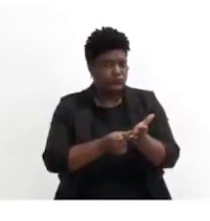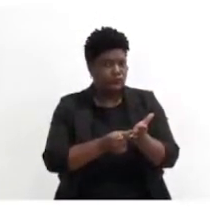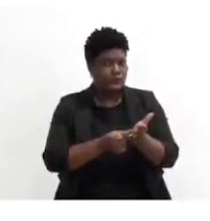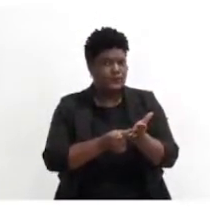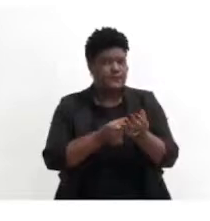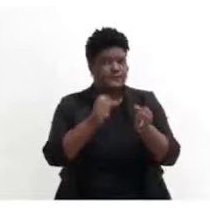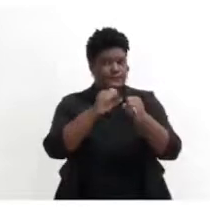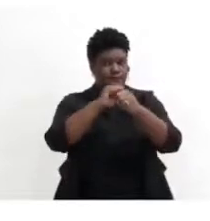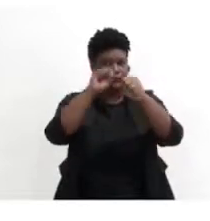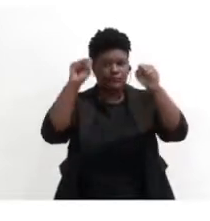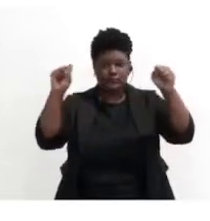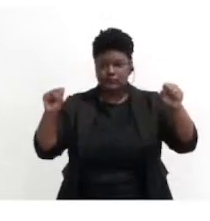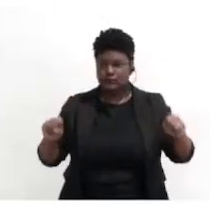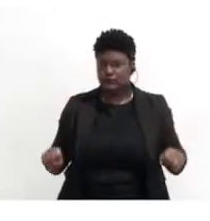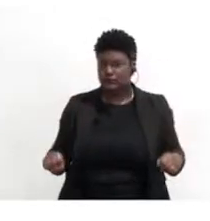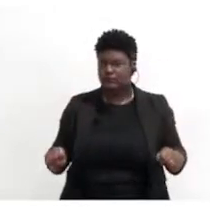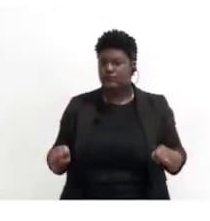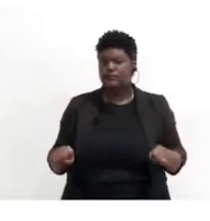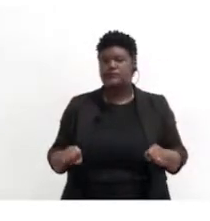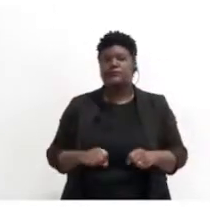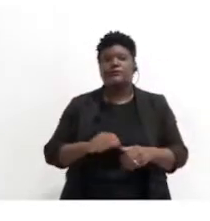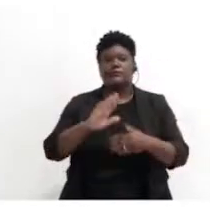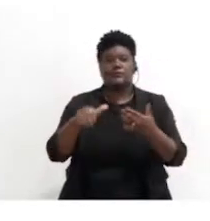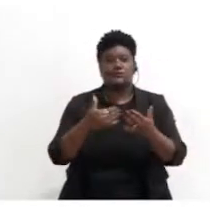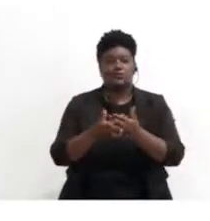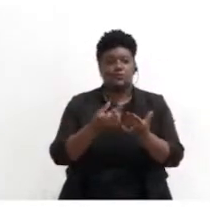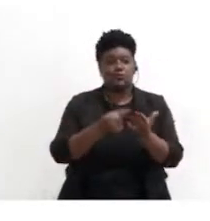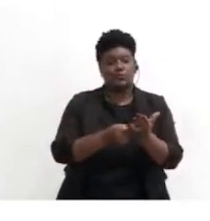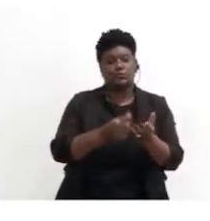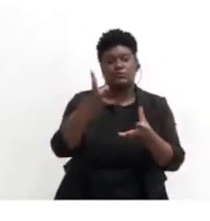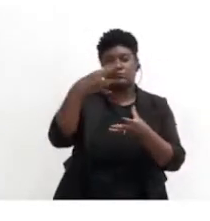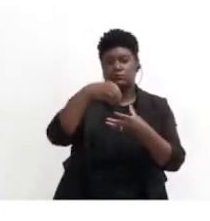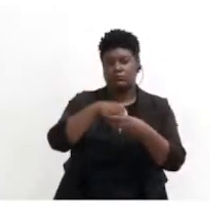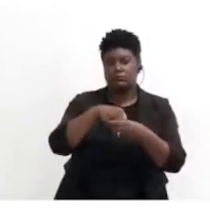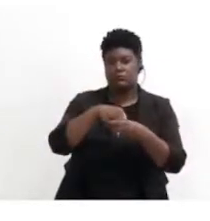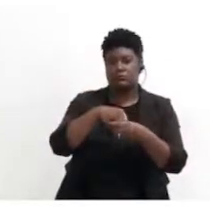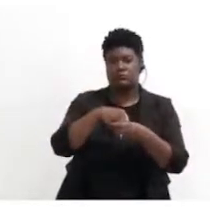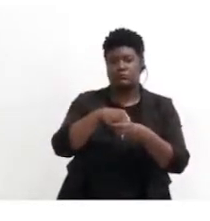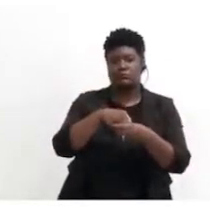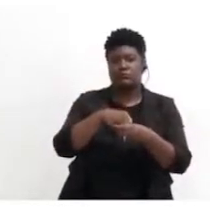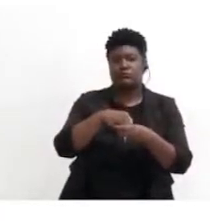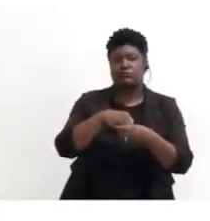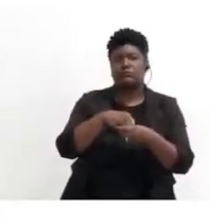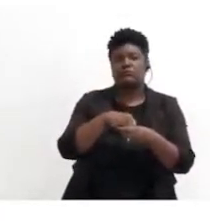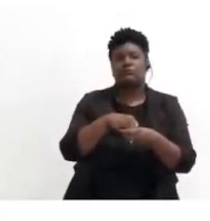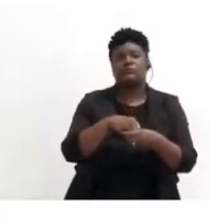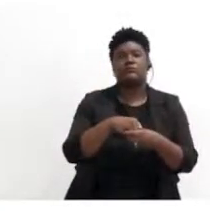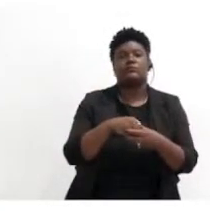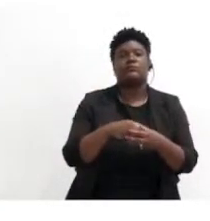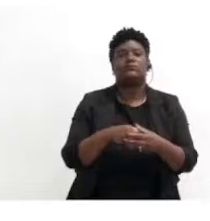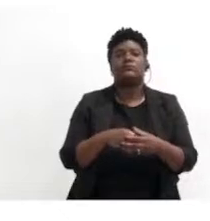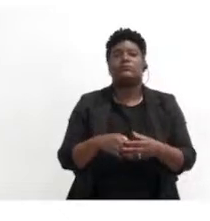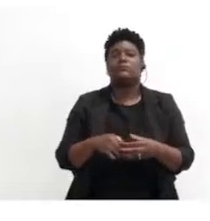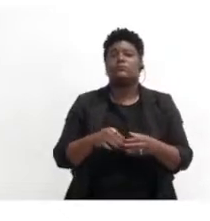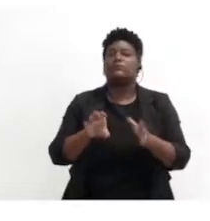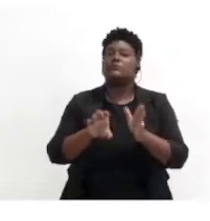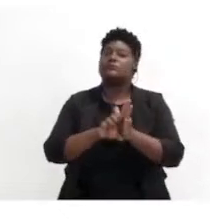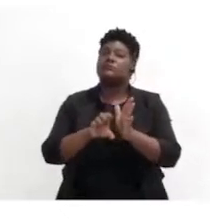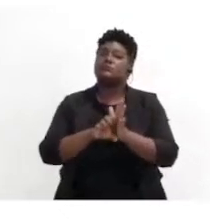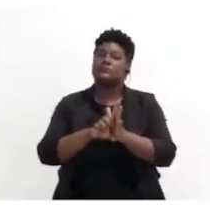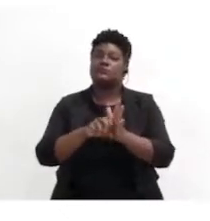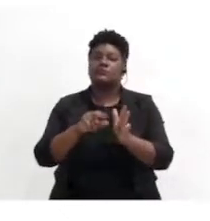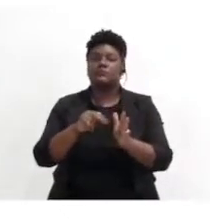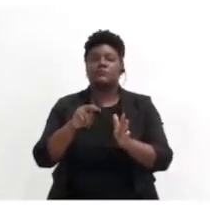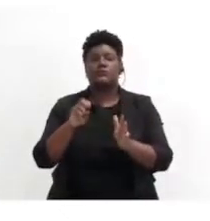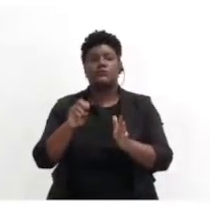everything on one chip, but that becomes very difficult. So for example, a logic wafer fab process